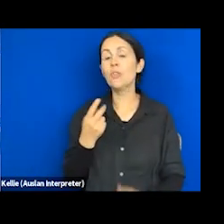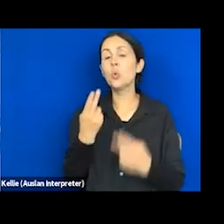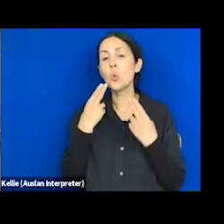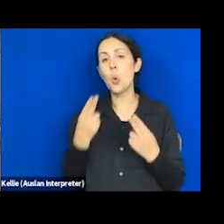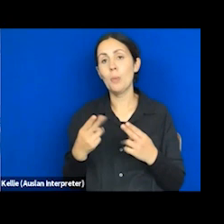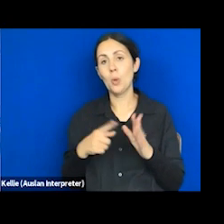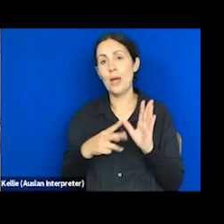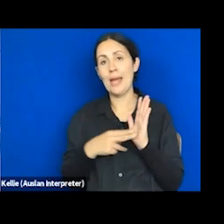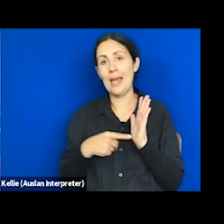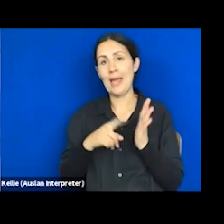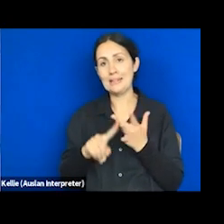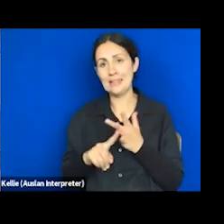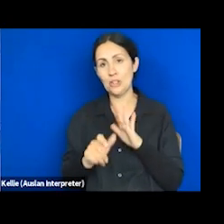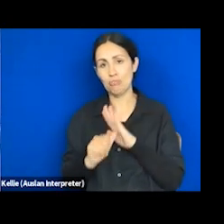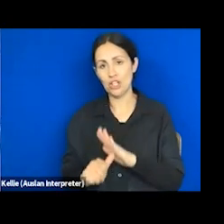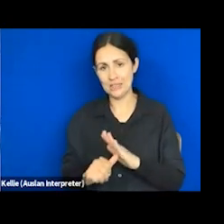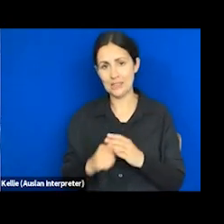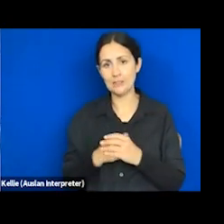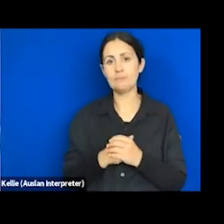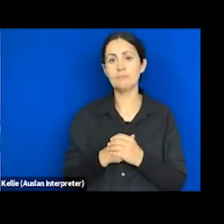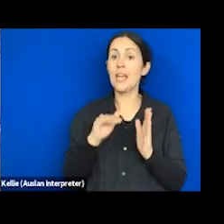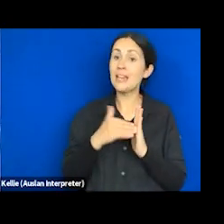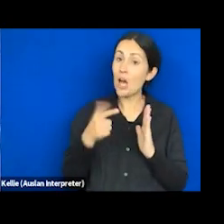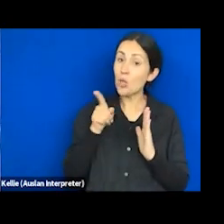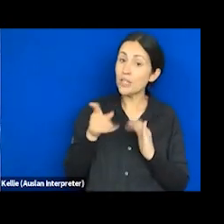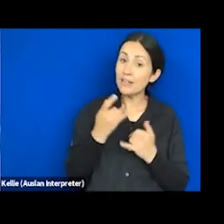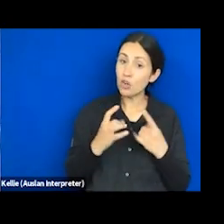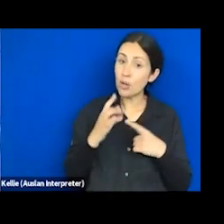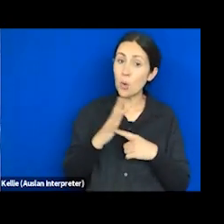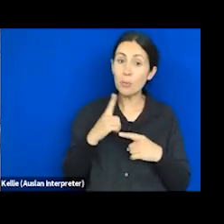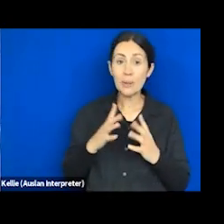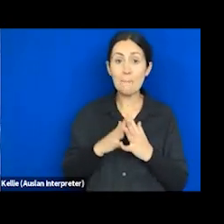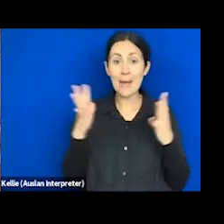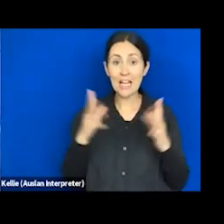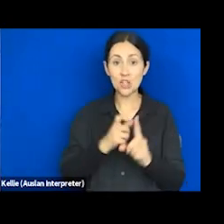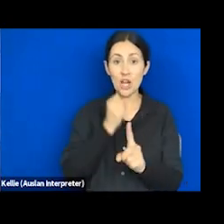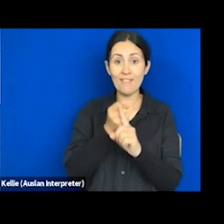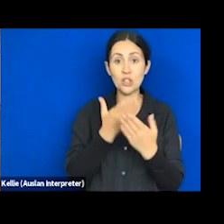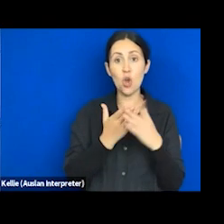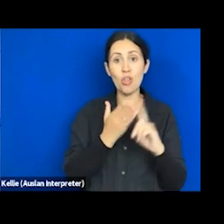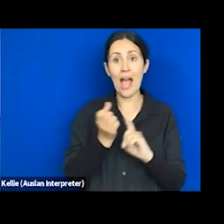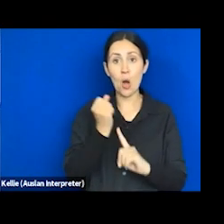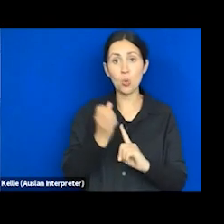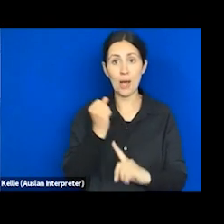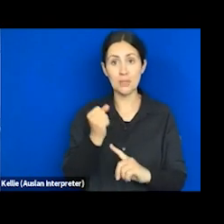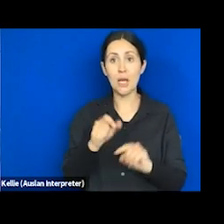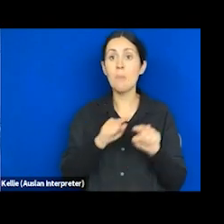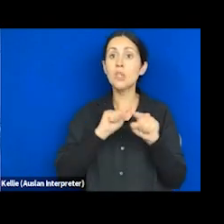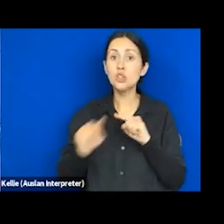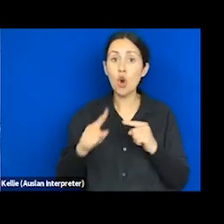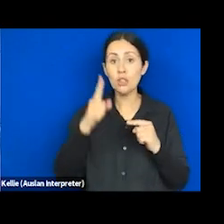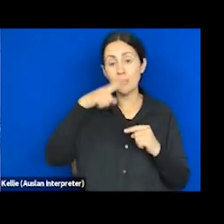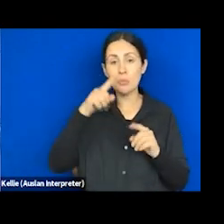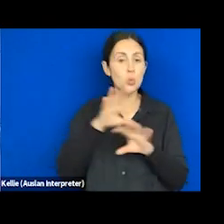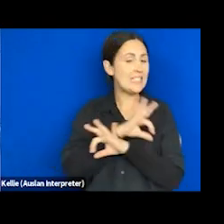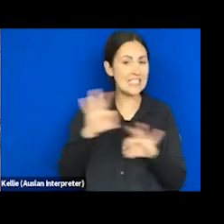into the trial. Now, I stress this because it had a major effect on the outcomes. The majority that didn't discontinue, if